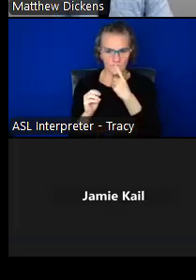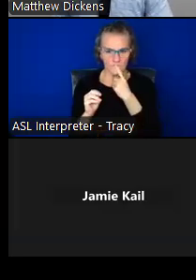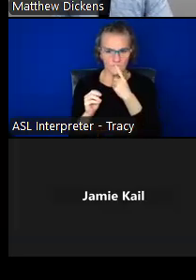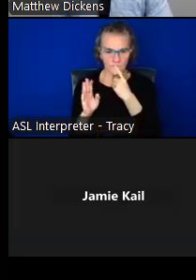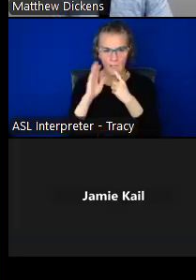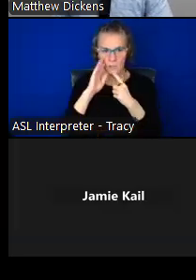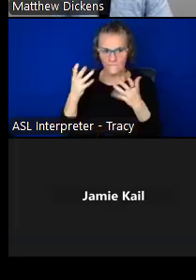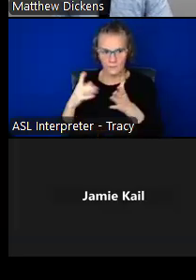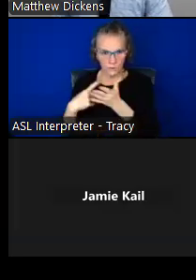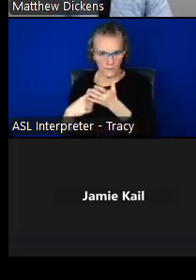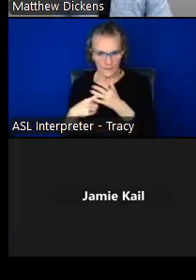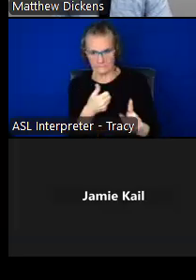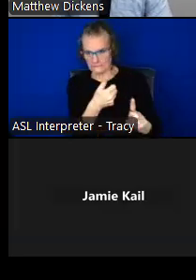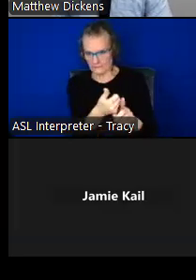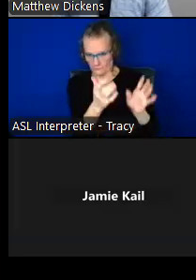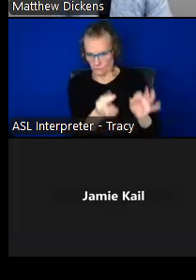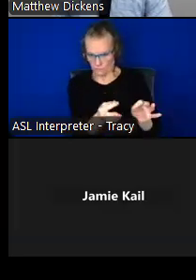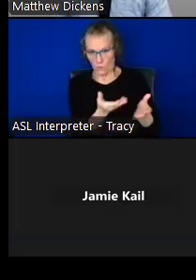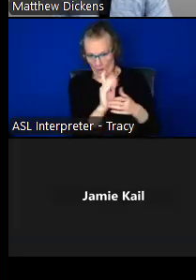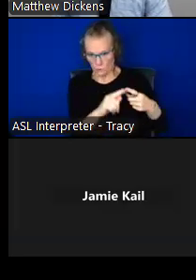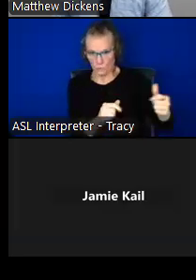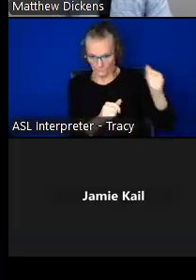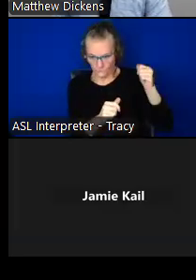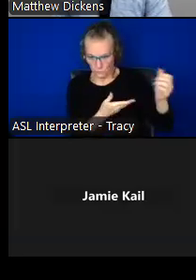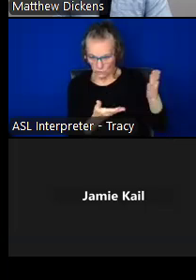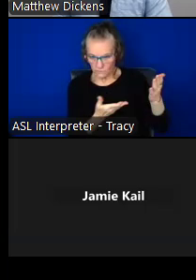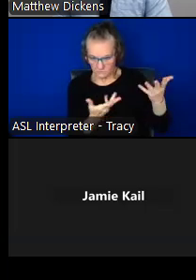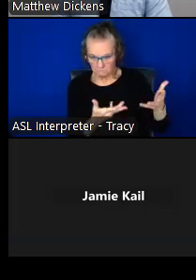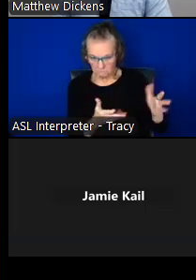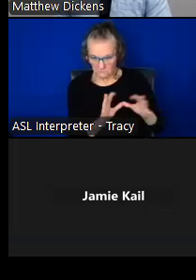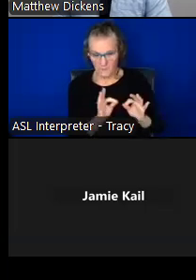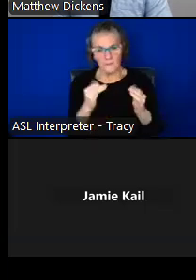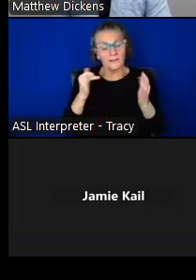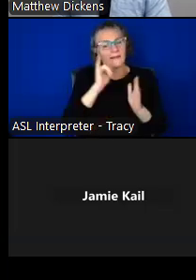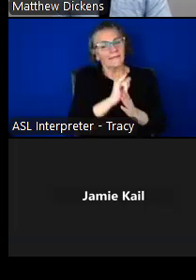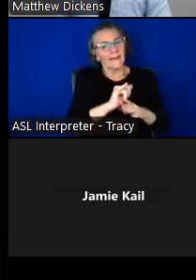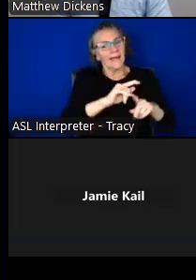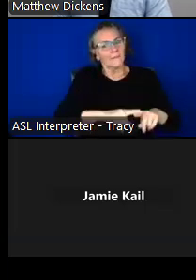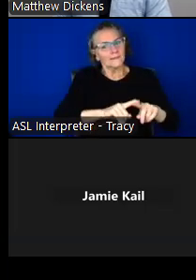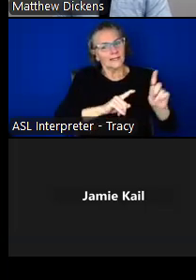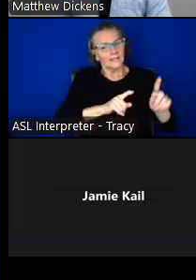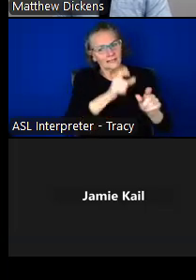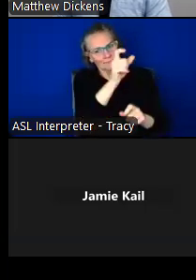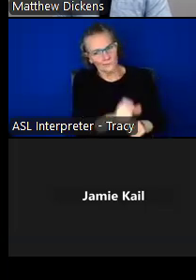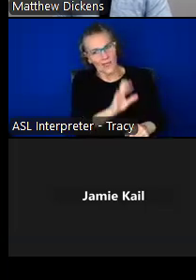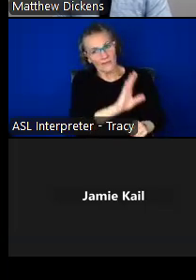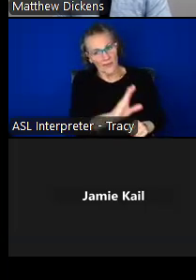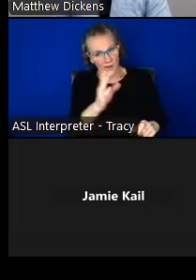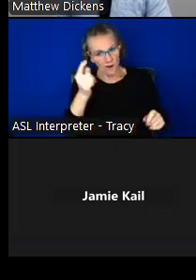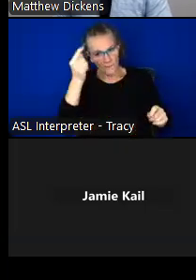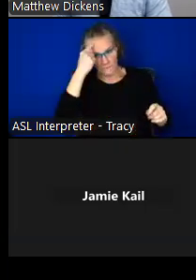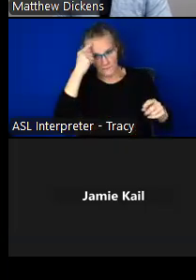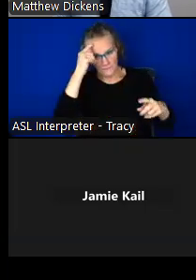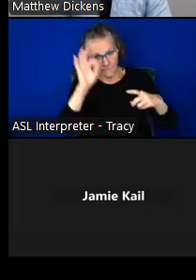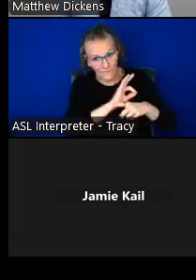I know we talked about self-determination and the right to refuse our services, but this depends on the individual's cognitive ability